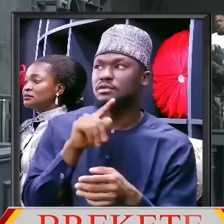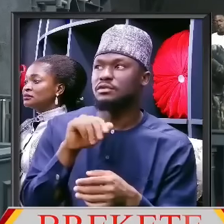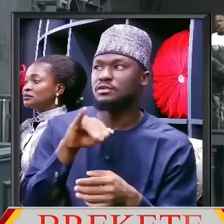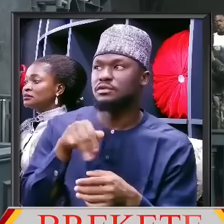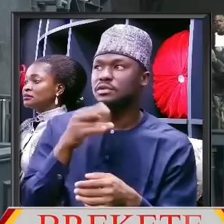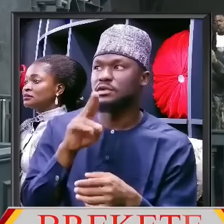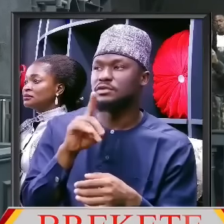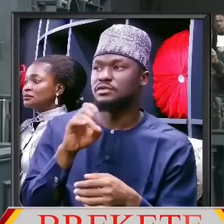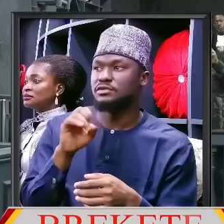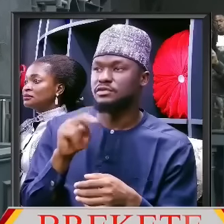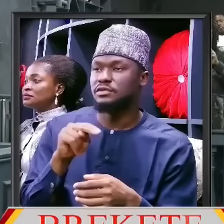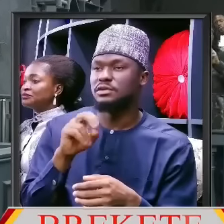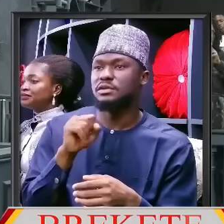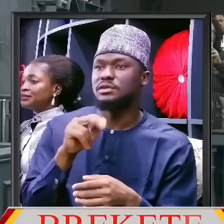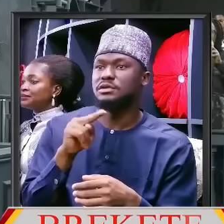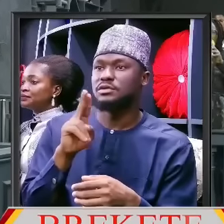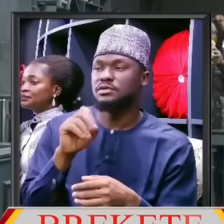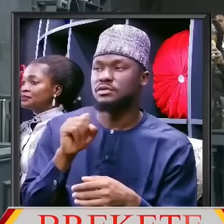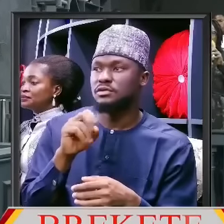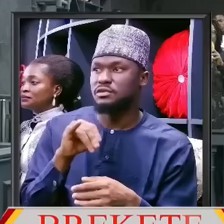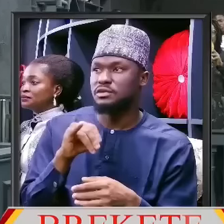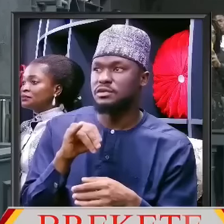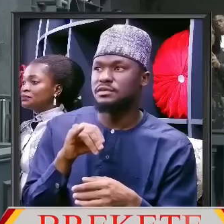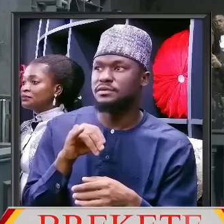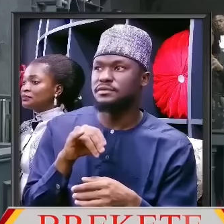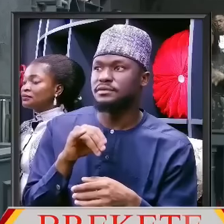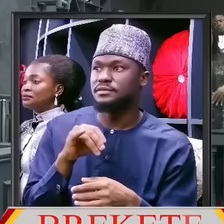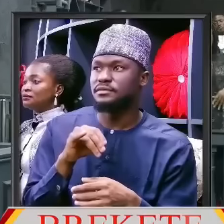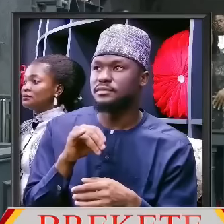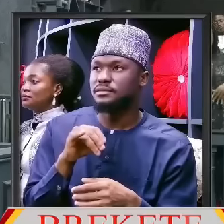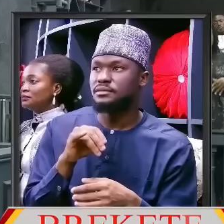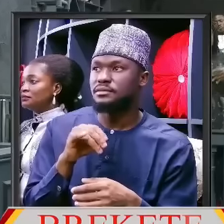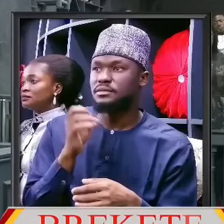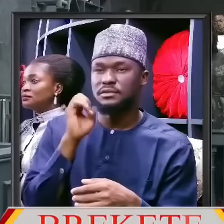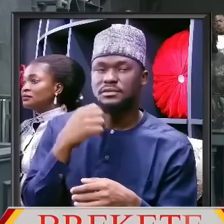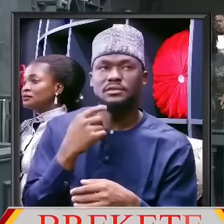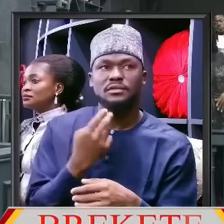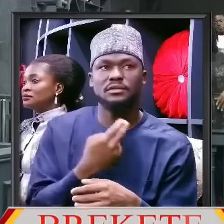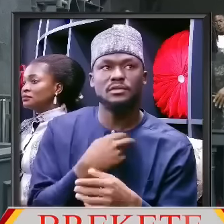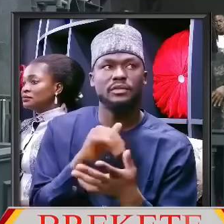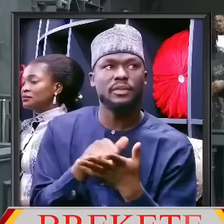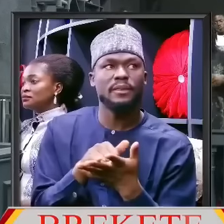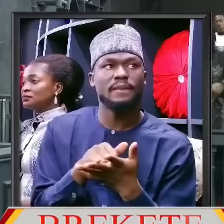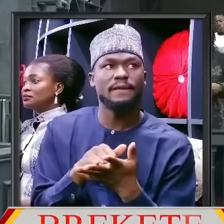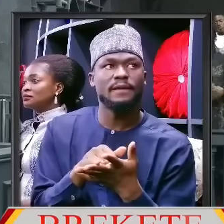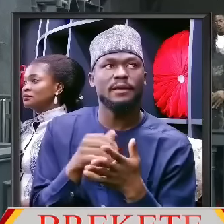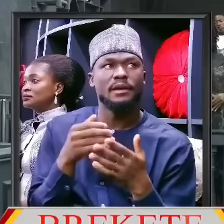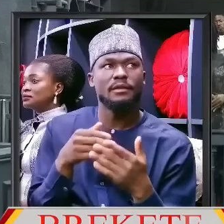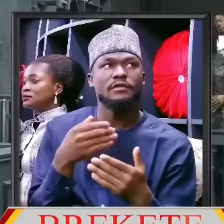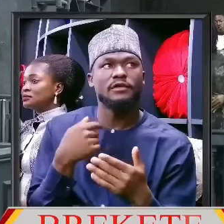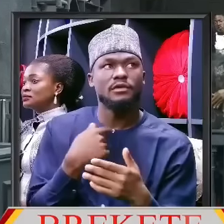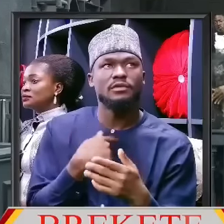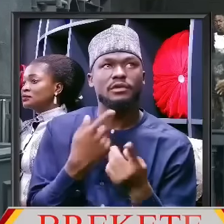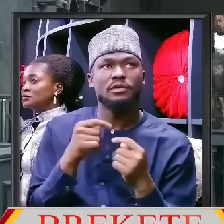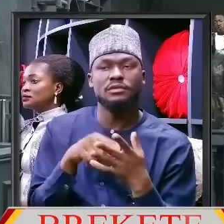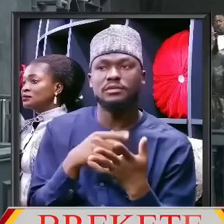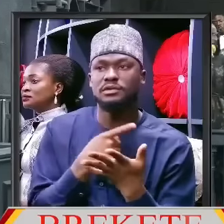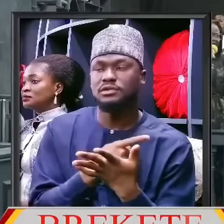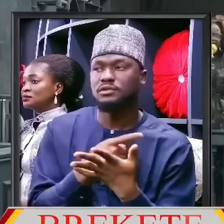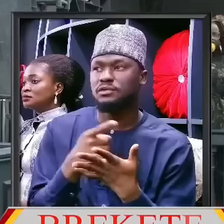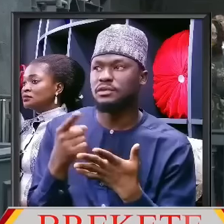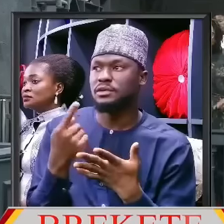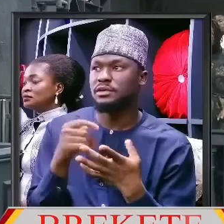Tajuddin Sanusi. So he come to tell us say that before we came this week,